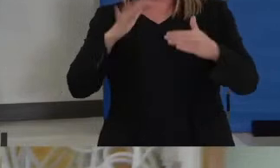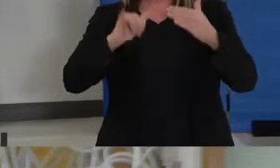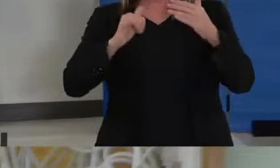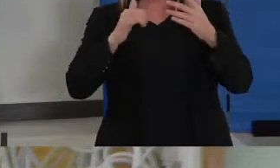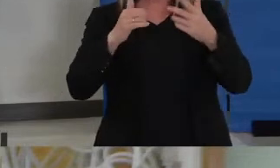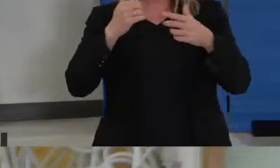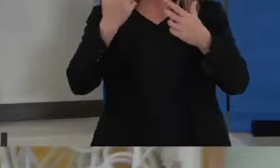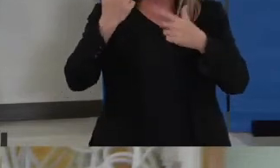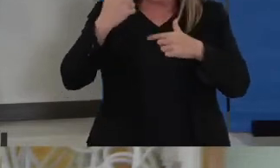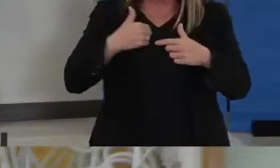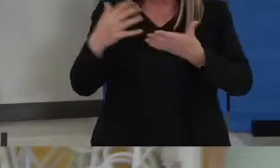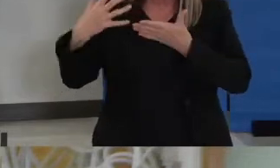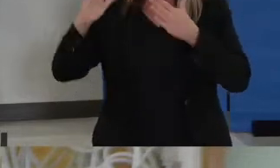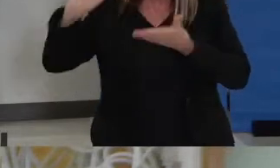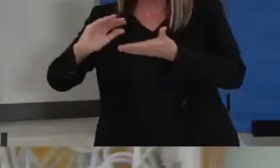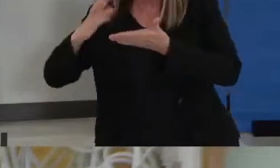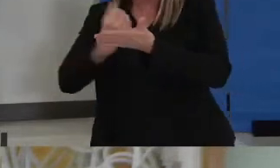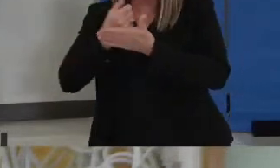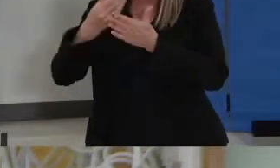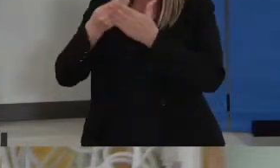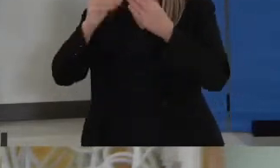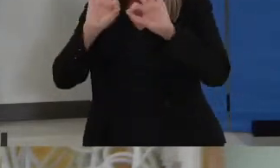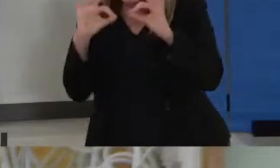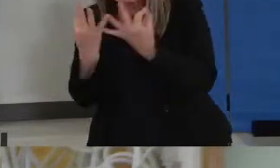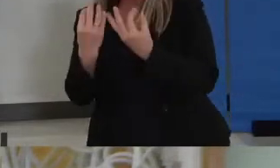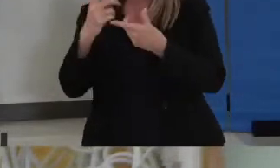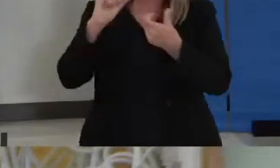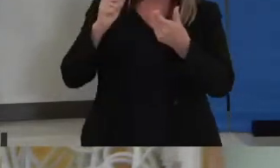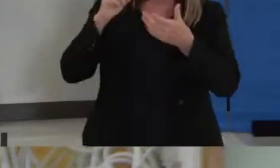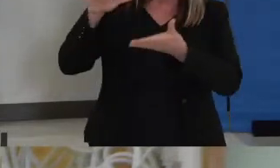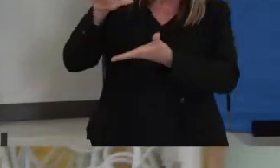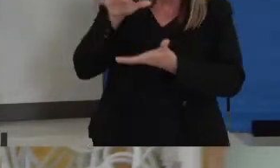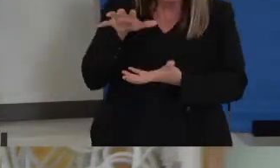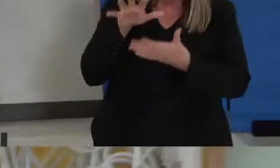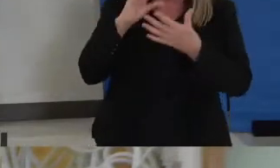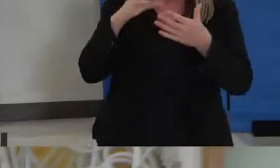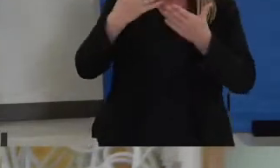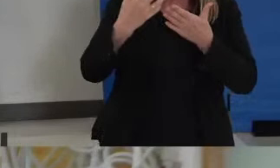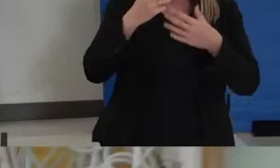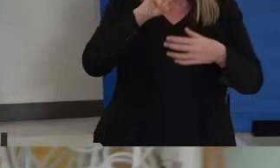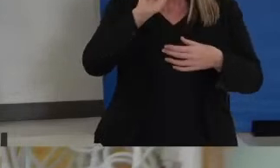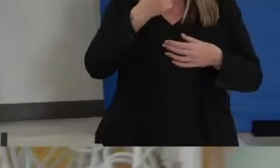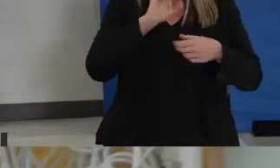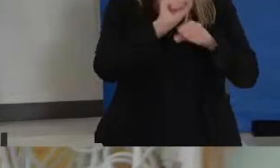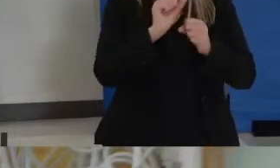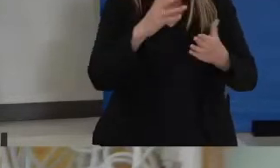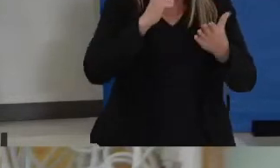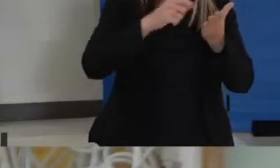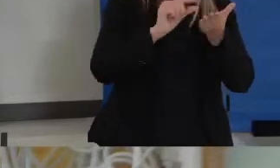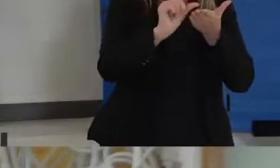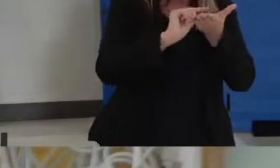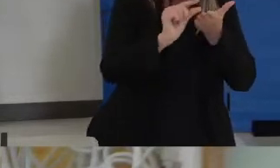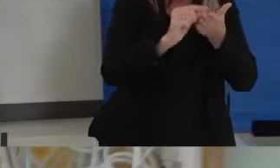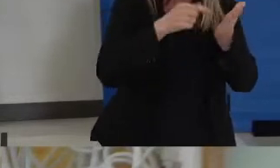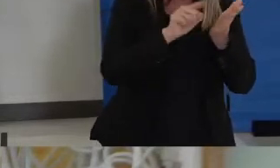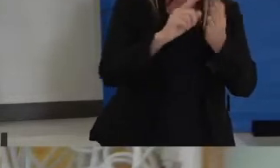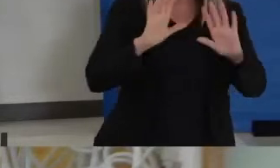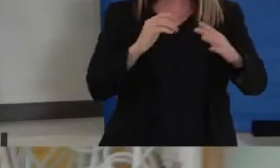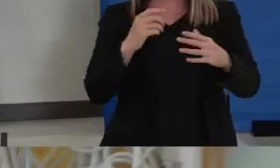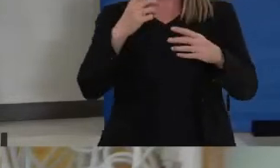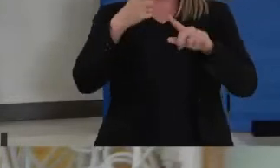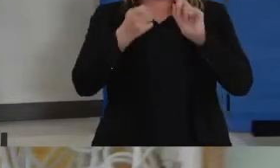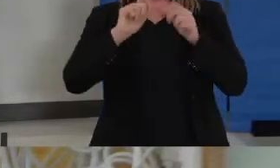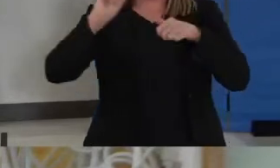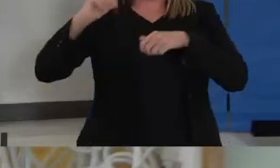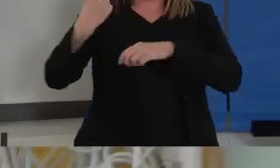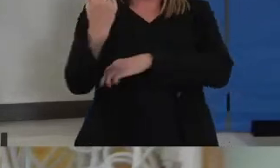by low-income families, individuals on fixed incomes, and low-wage workers. Since day one, the Newsom